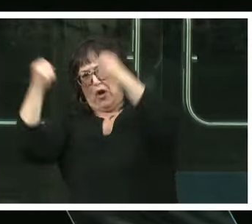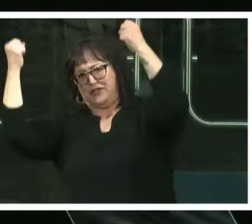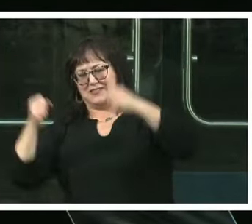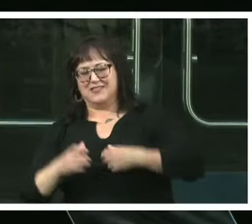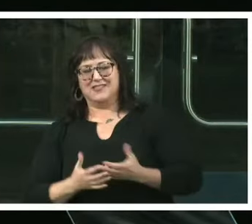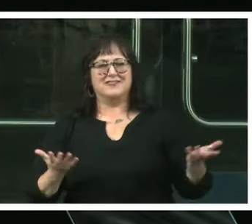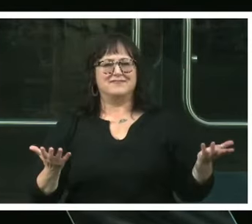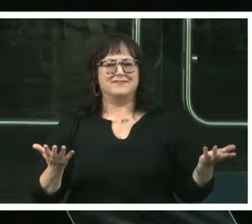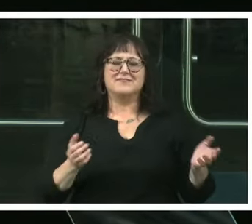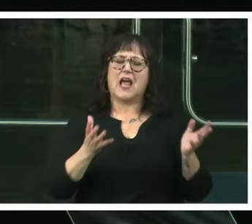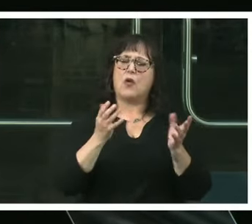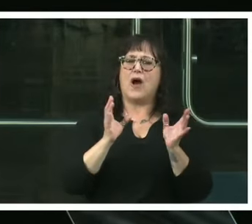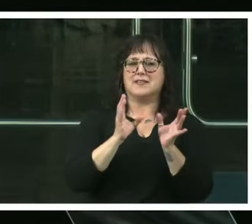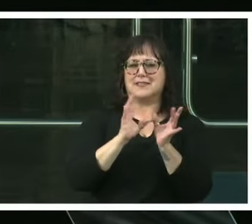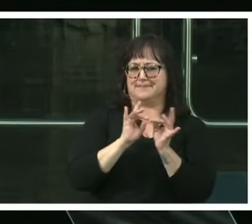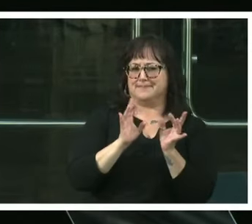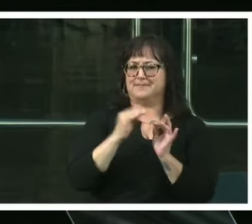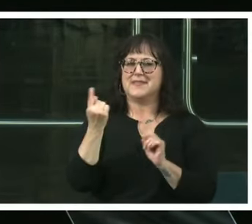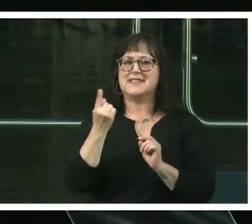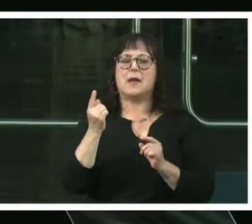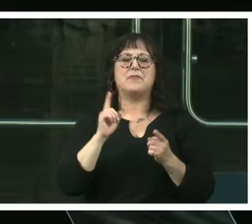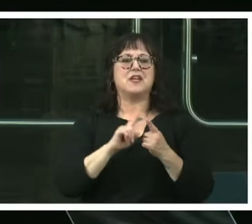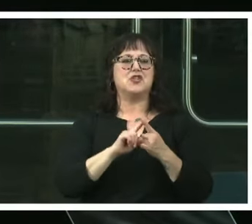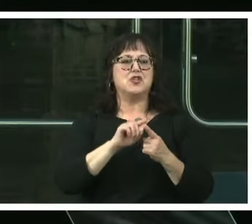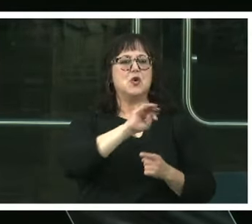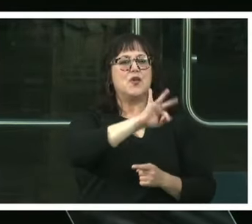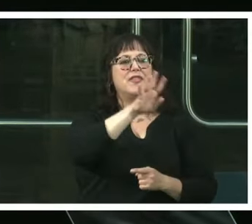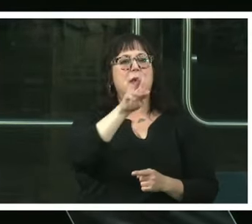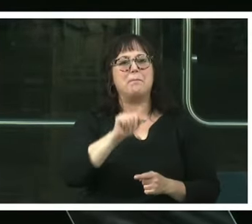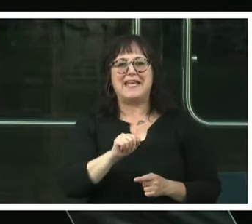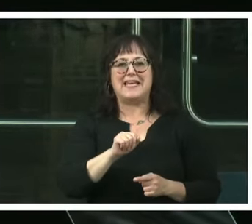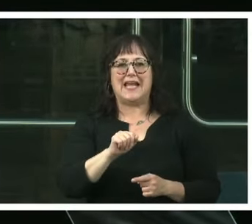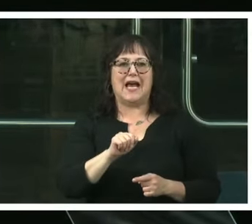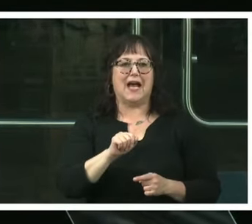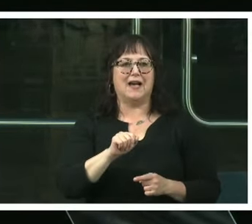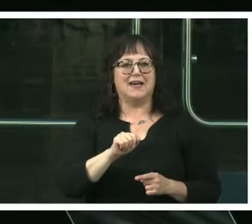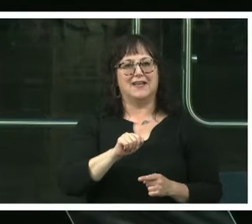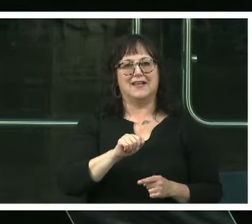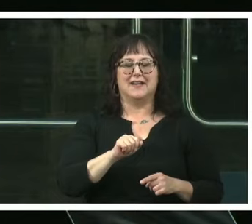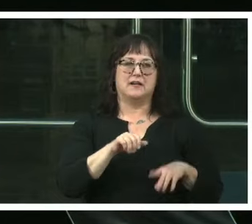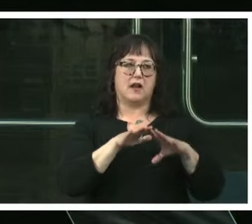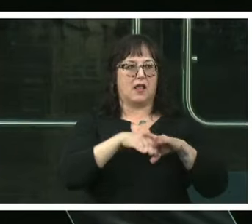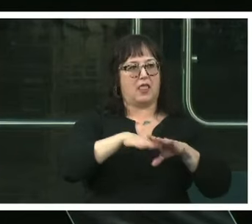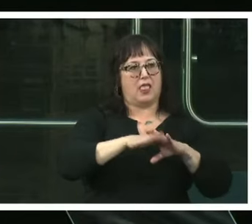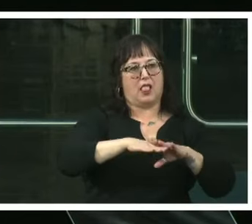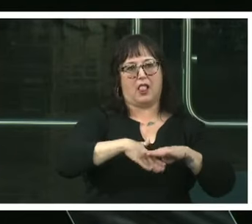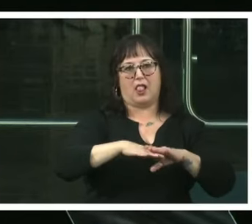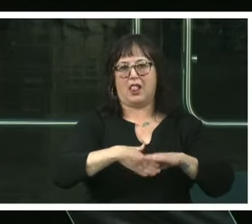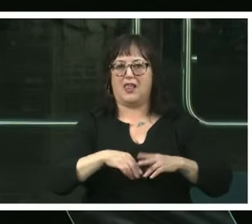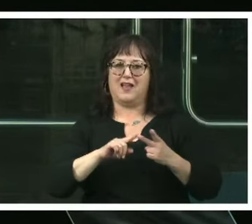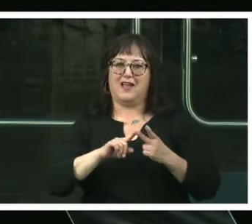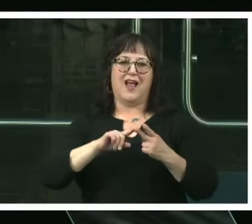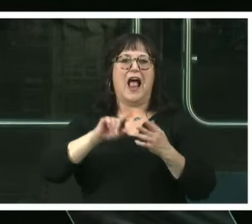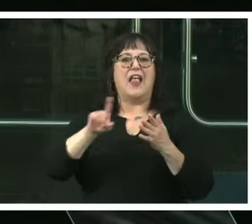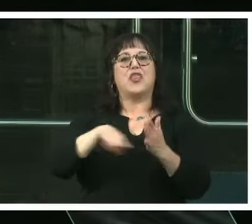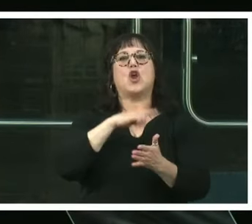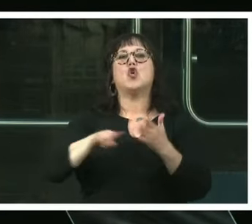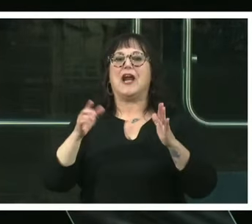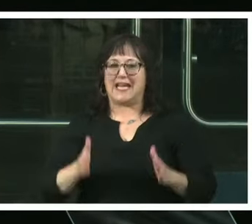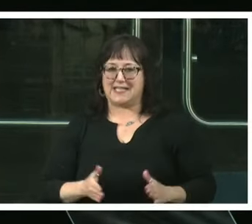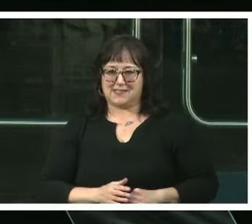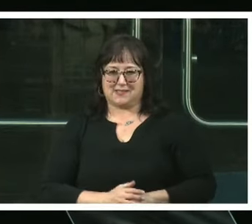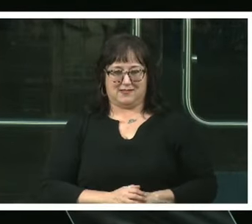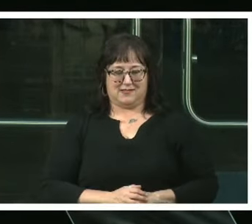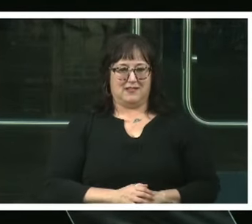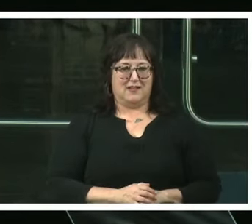I want to say something to the media talking heads, the critics, to the